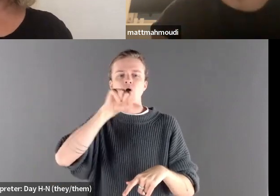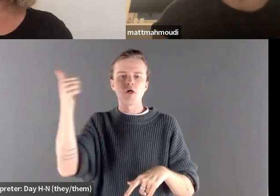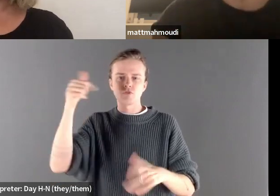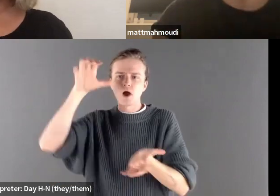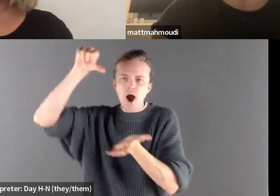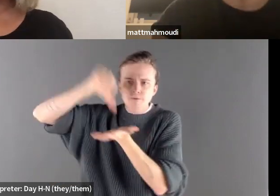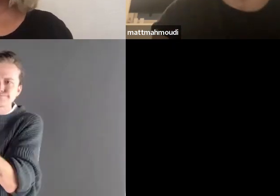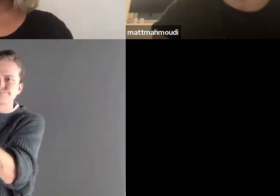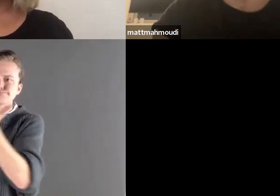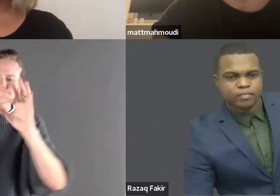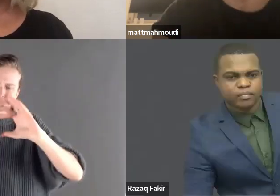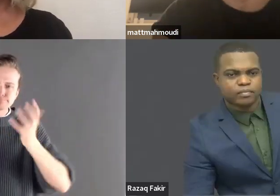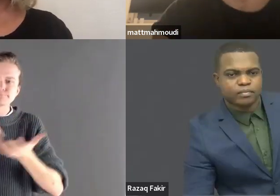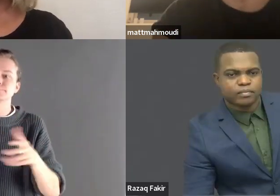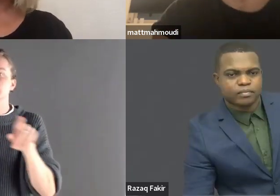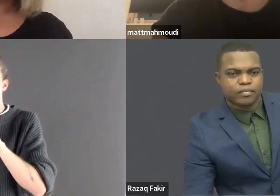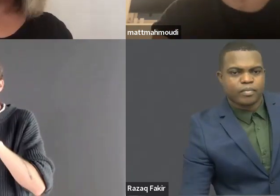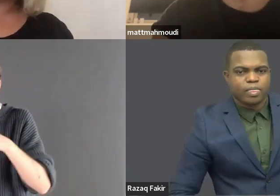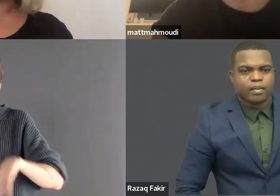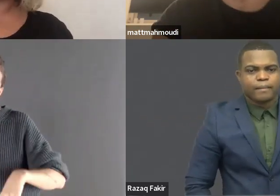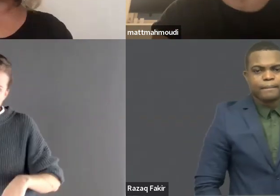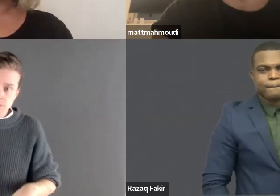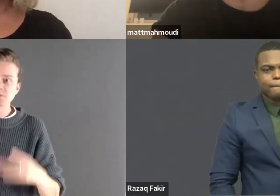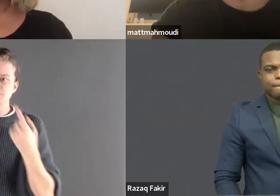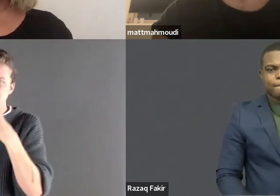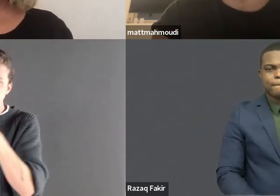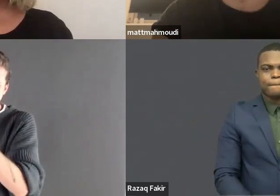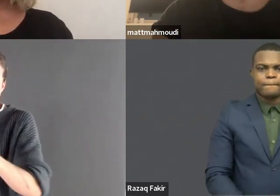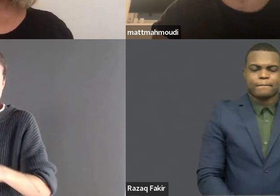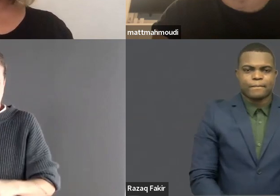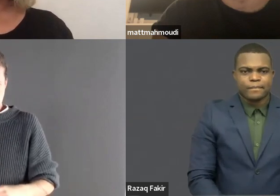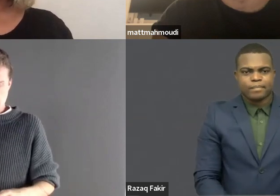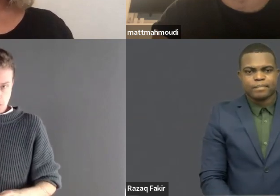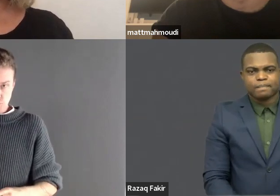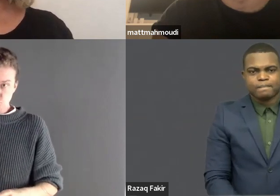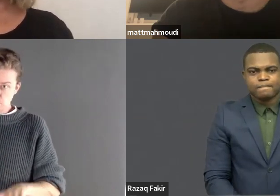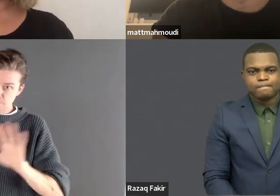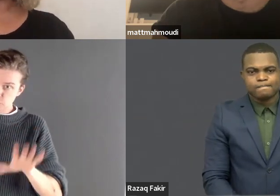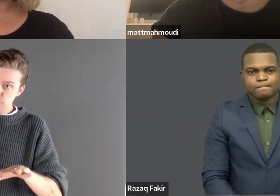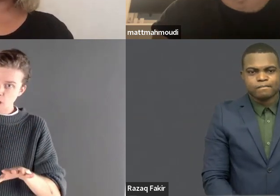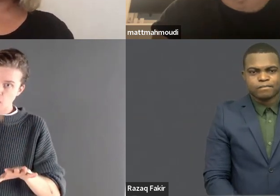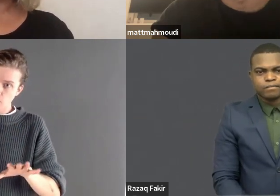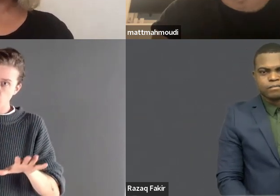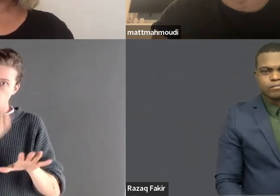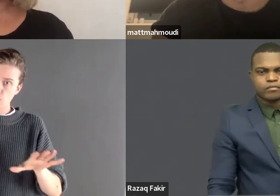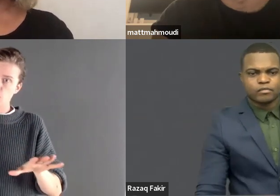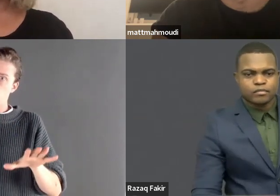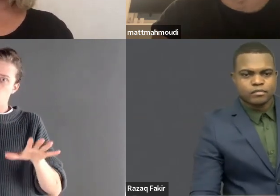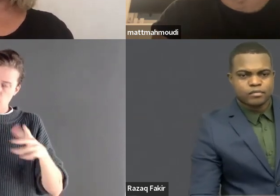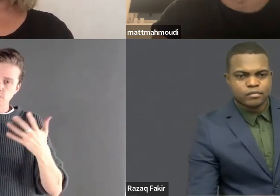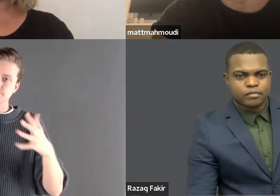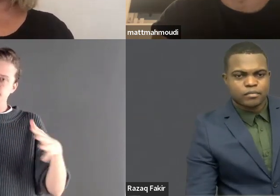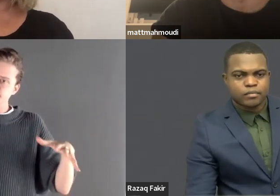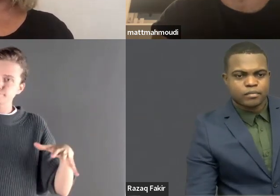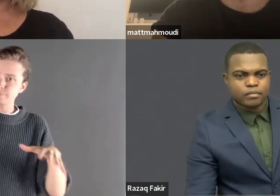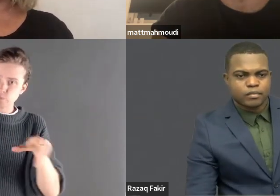used CCTV footage to find criminals, but also, are you seeing the use of this in other places as well?